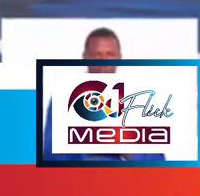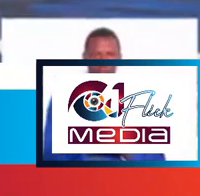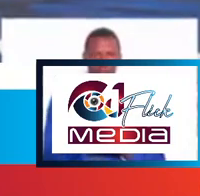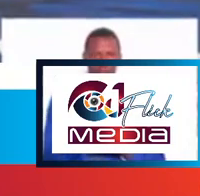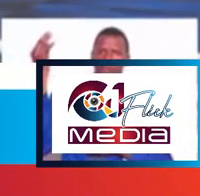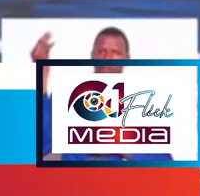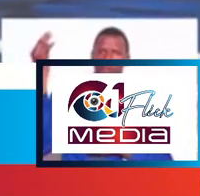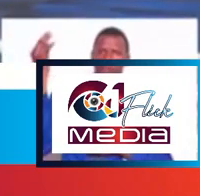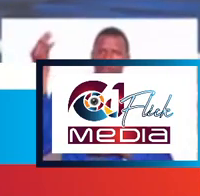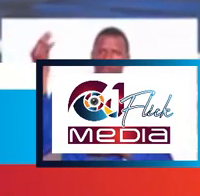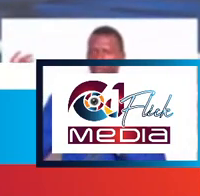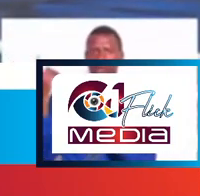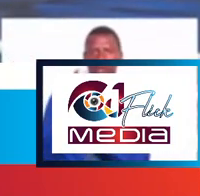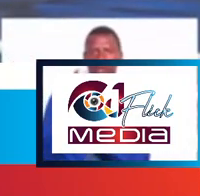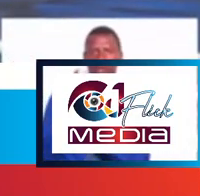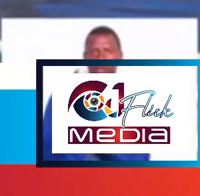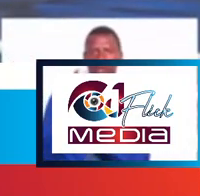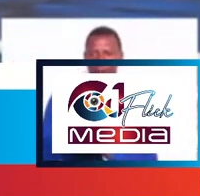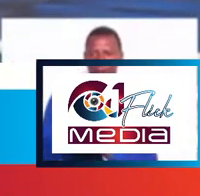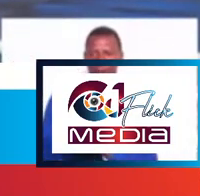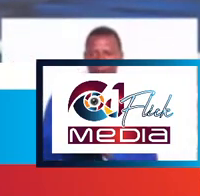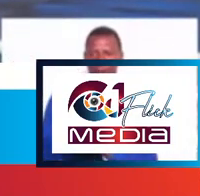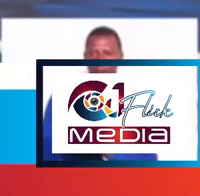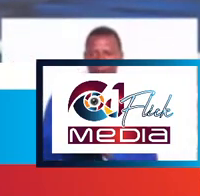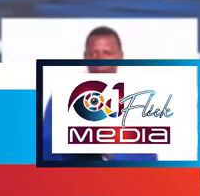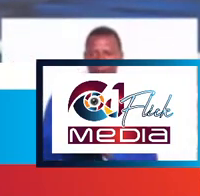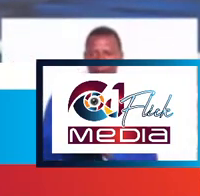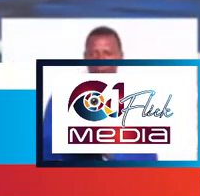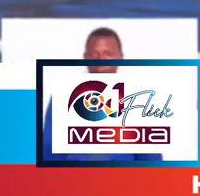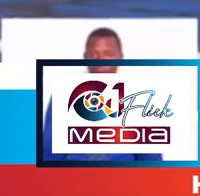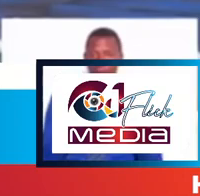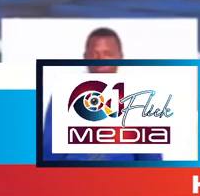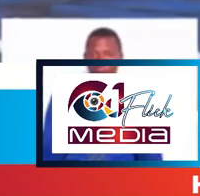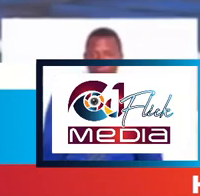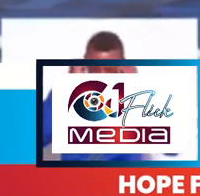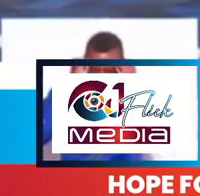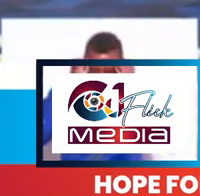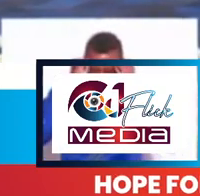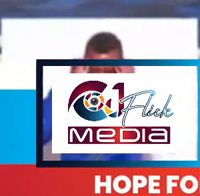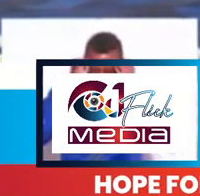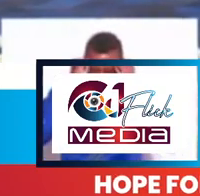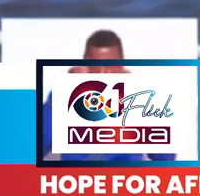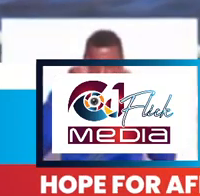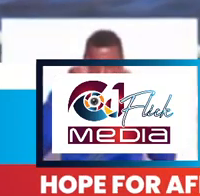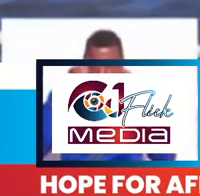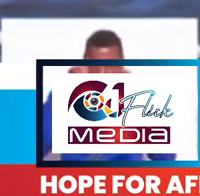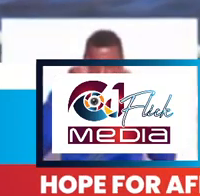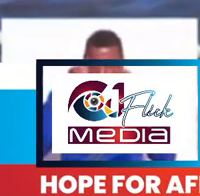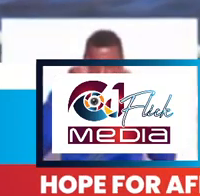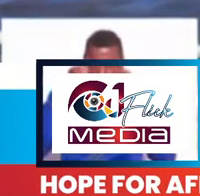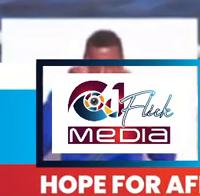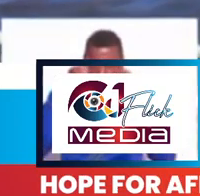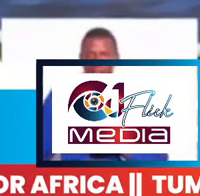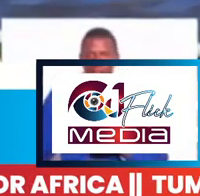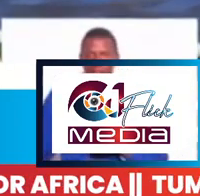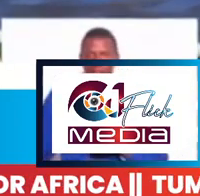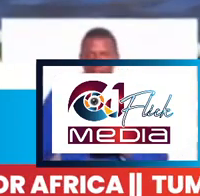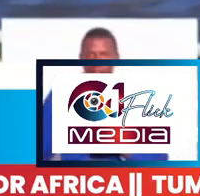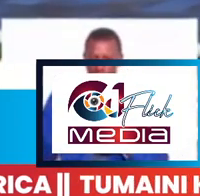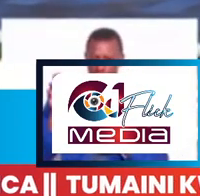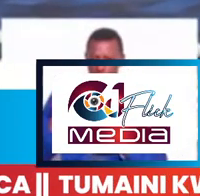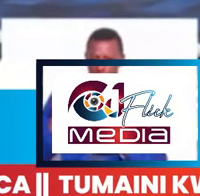he's studying at the moment, but he will set one day to pray for